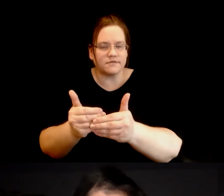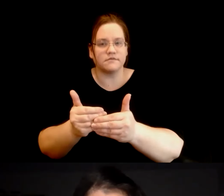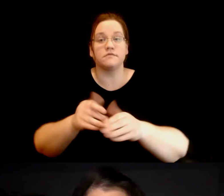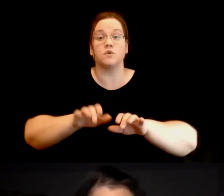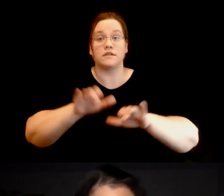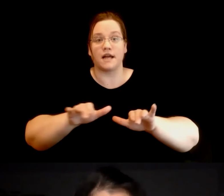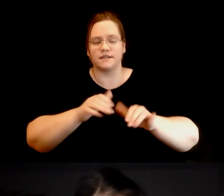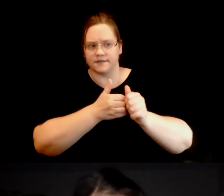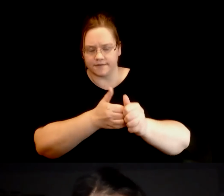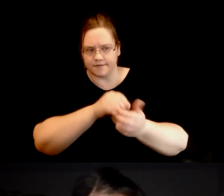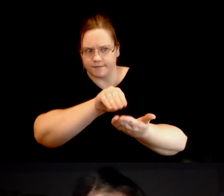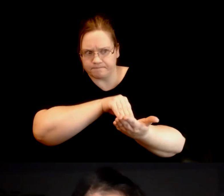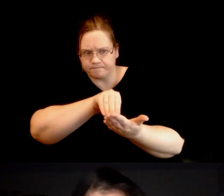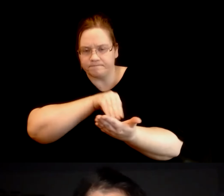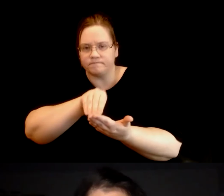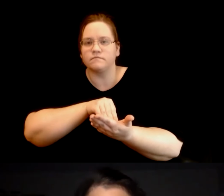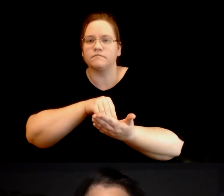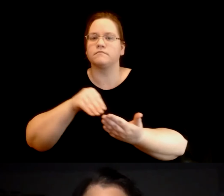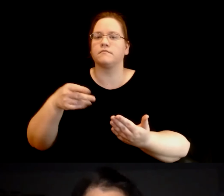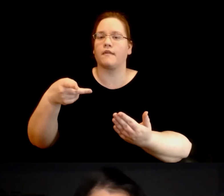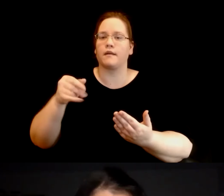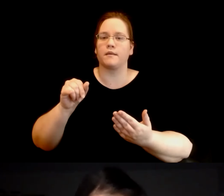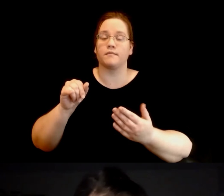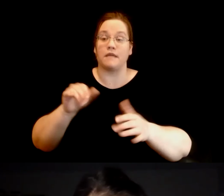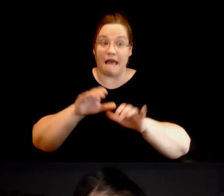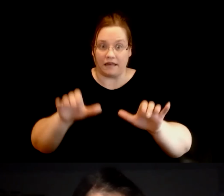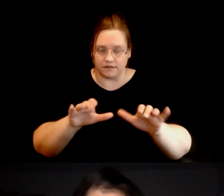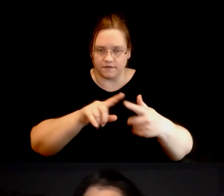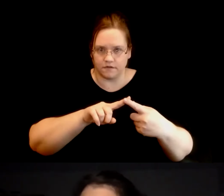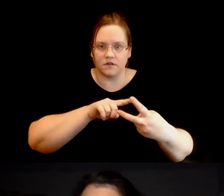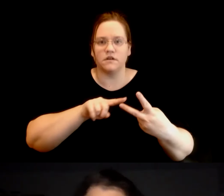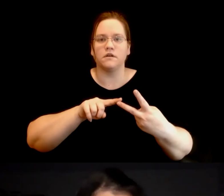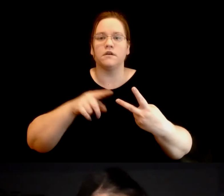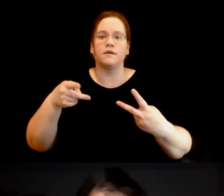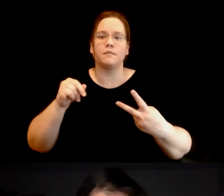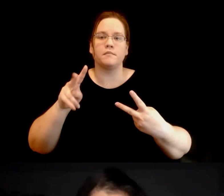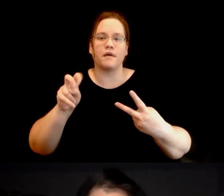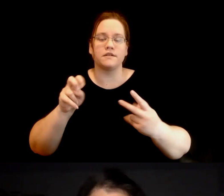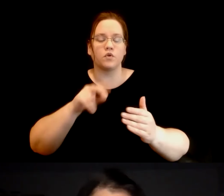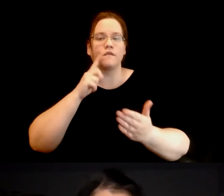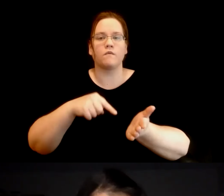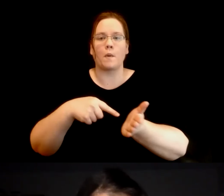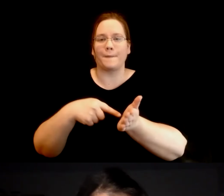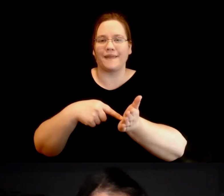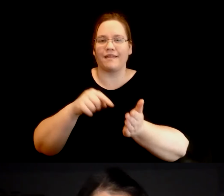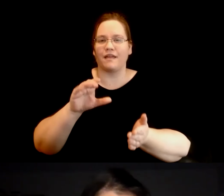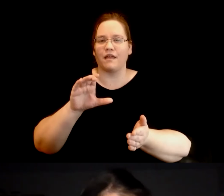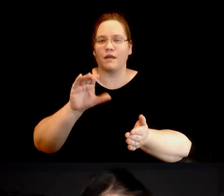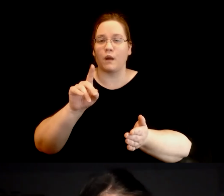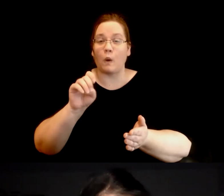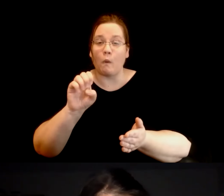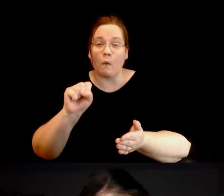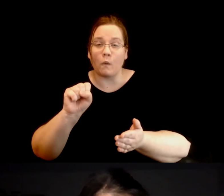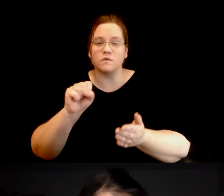surveillance programs. There's also passive surveillance programs where they actually look for billing codes and certain diagnoses that could